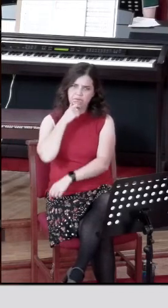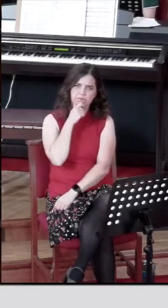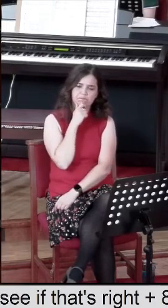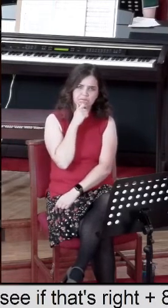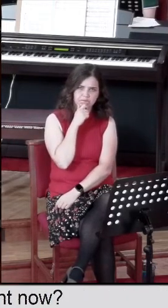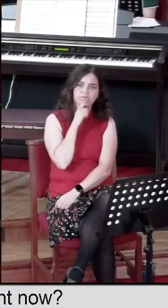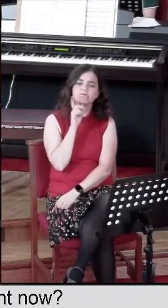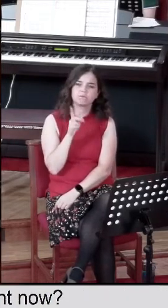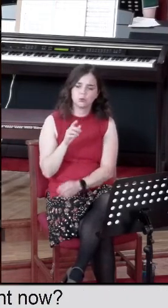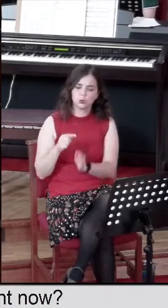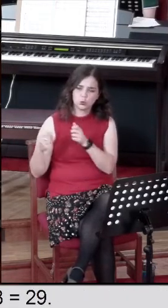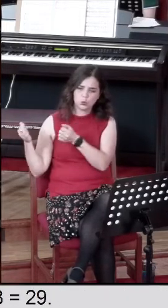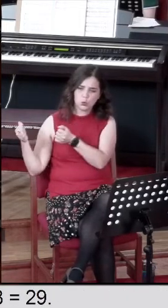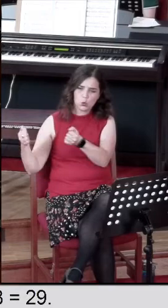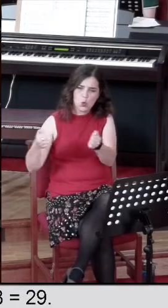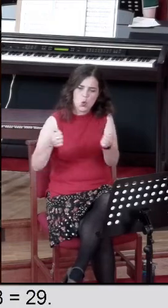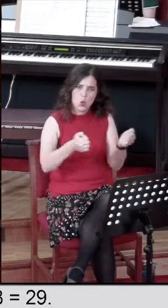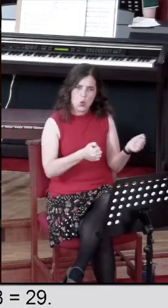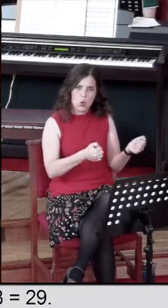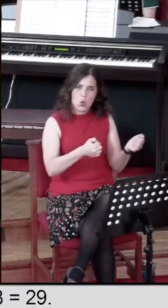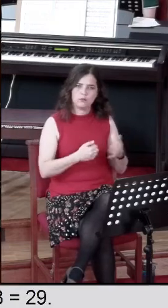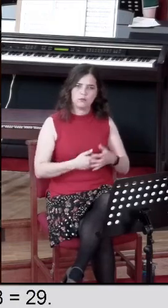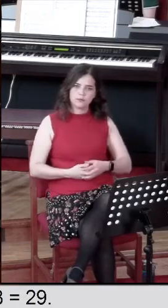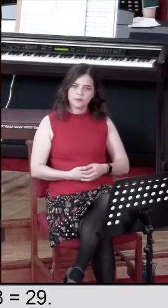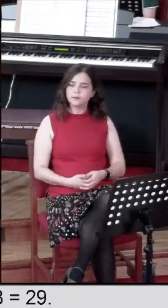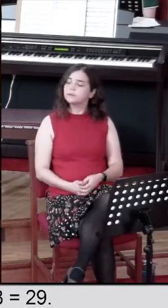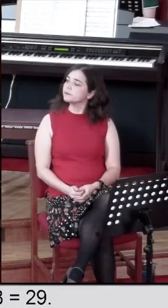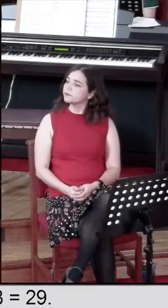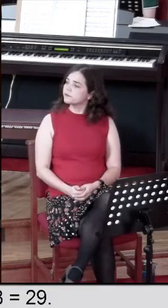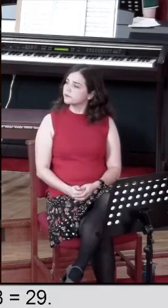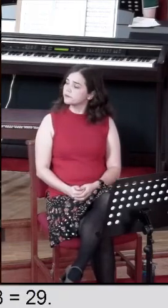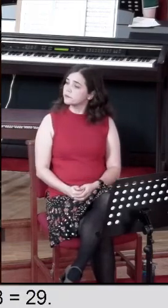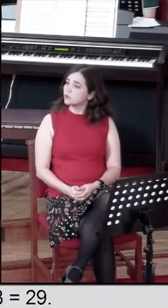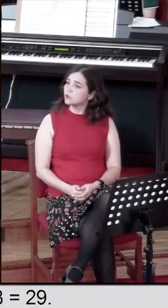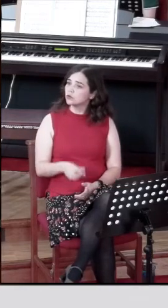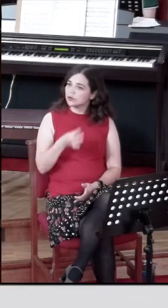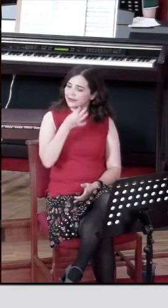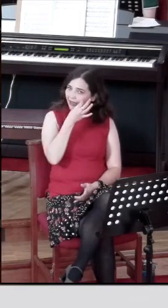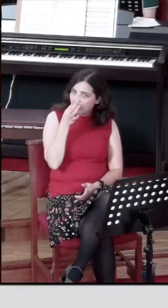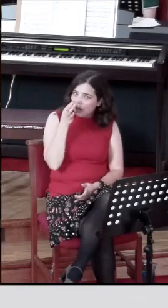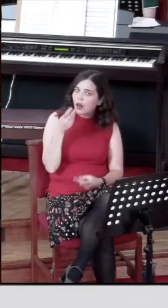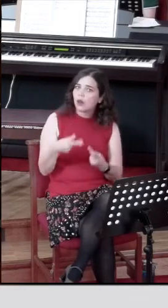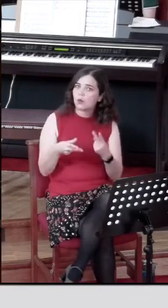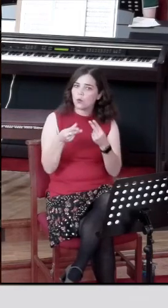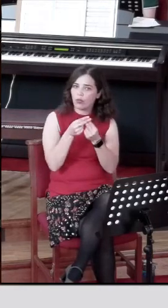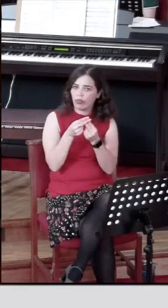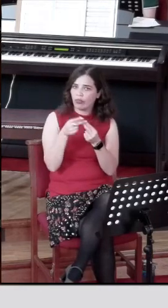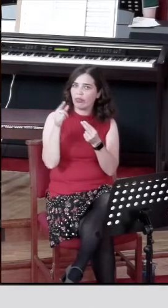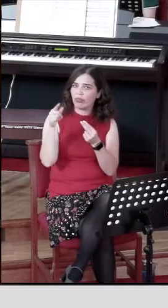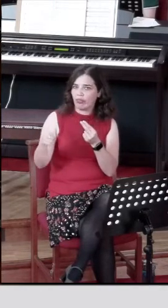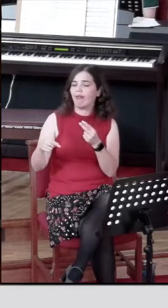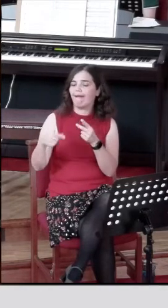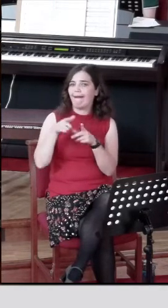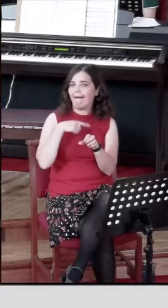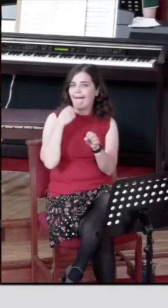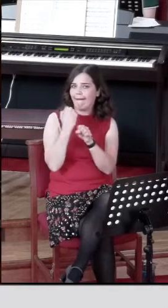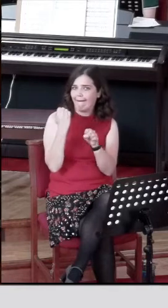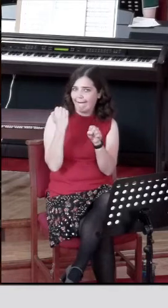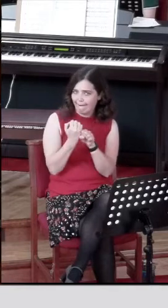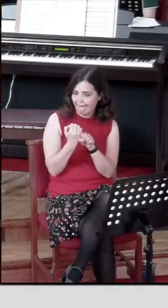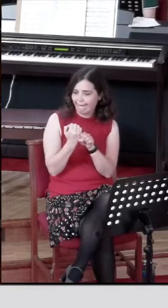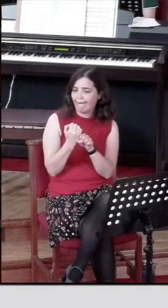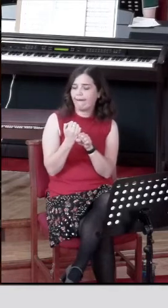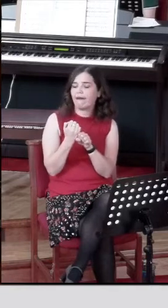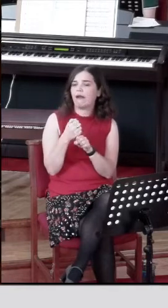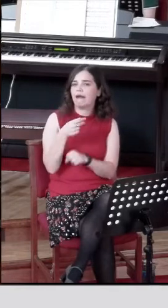Right. You want to show everybody that one? You can see what a great drawer I am. A daffodil, turn it right round, plus an